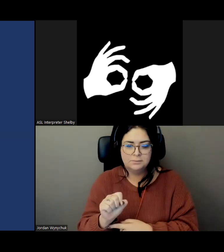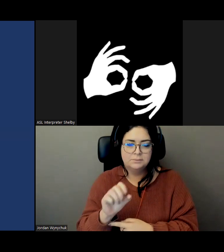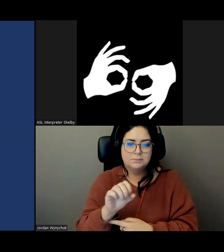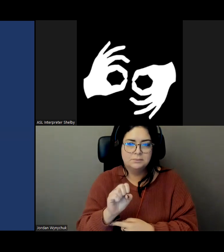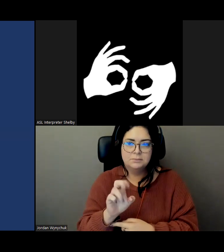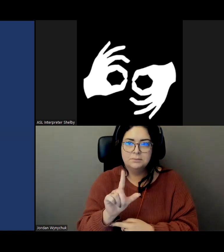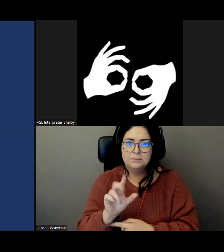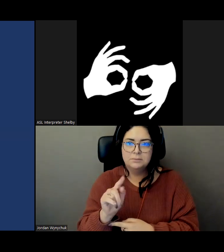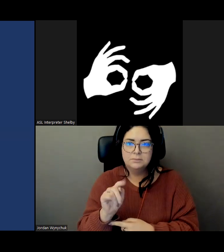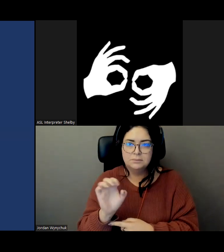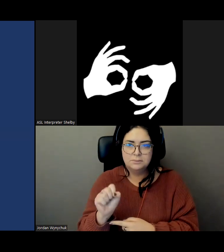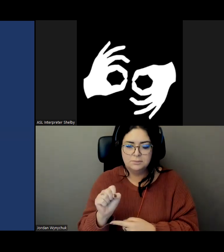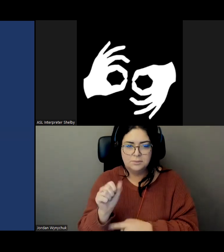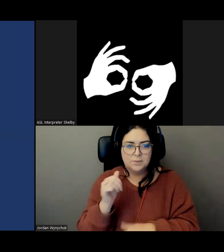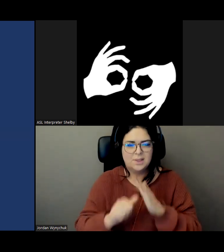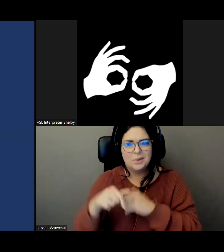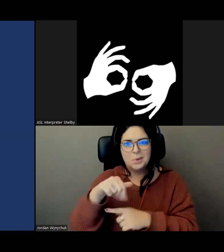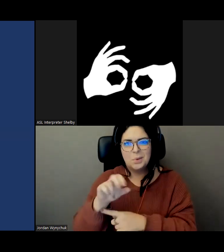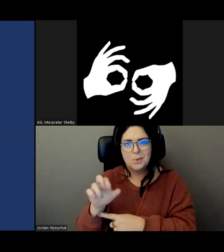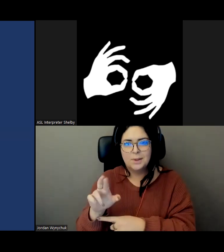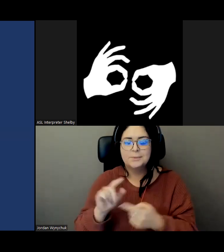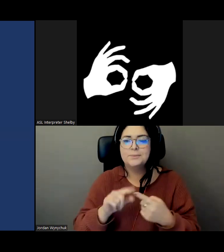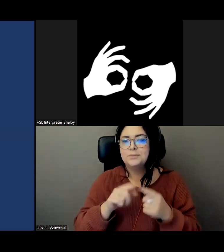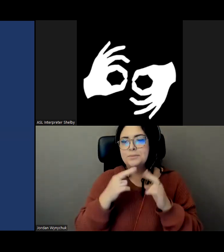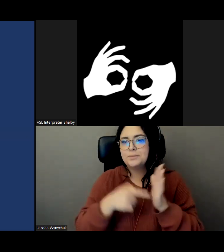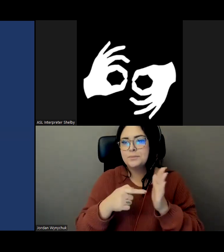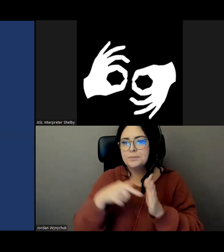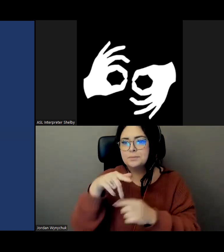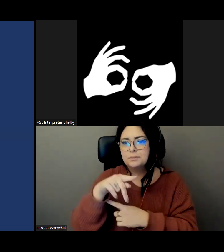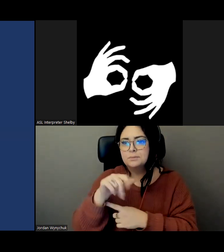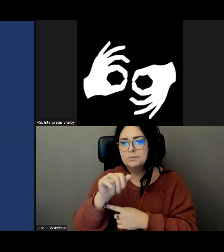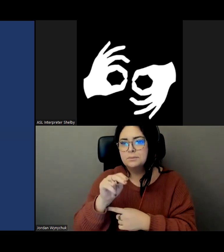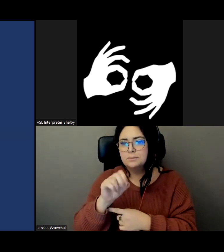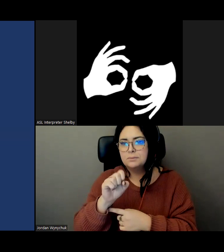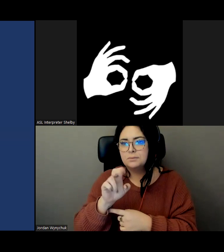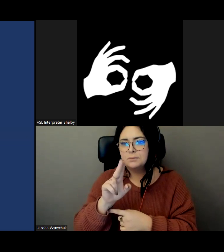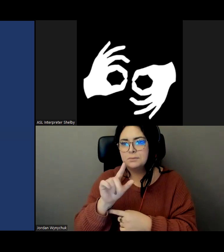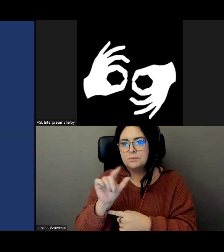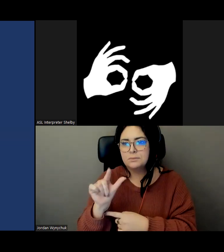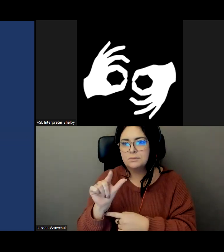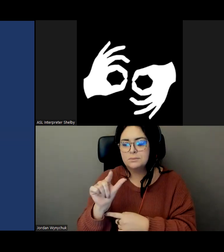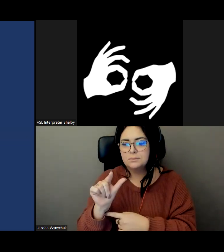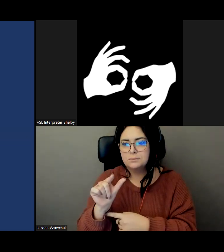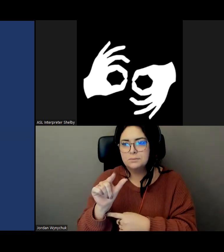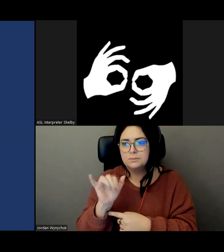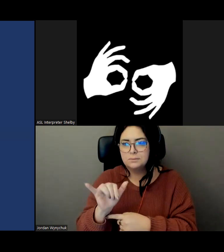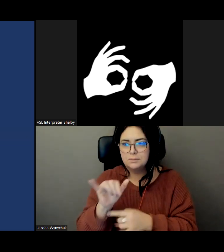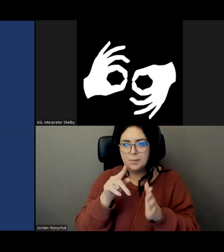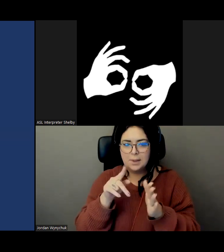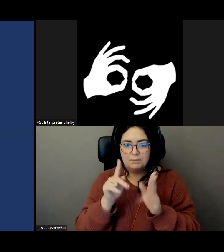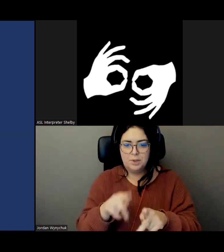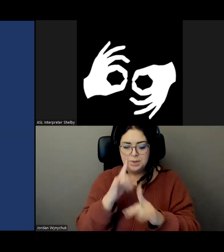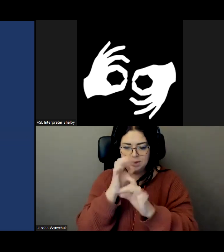So for instance, pansexual. So pansexual refers to someone who is attracted to